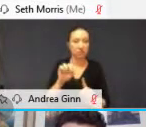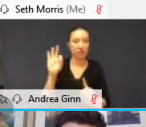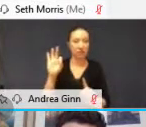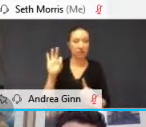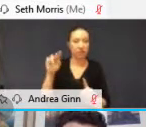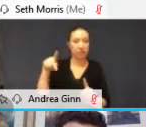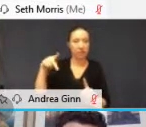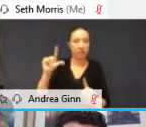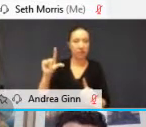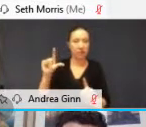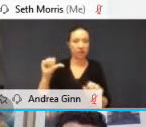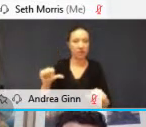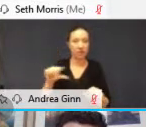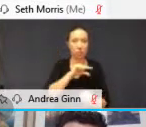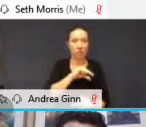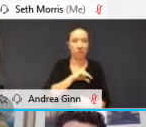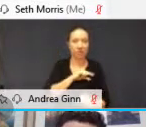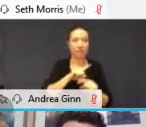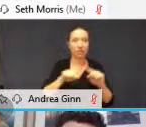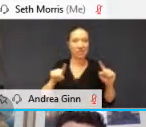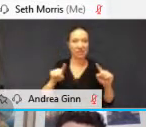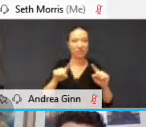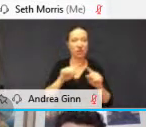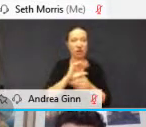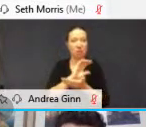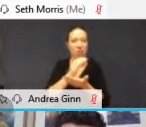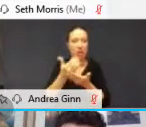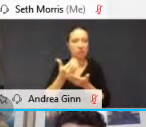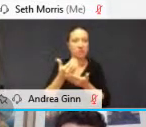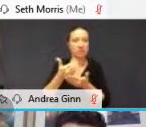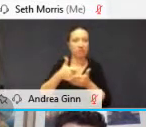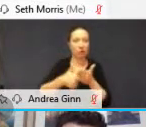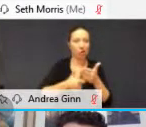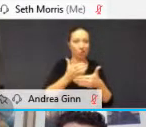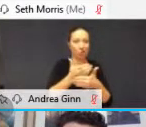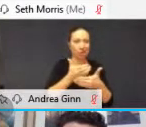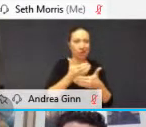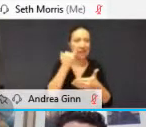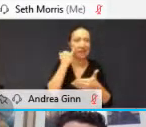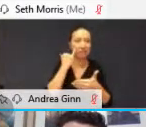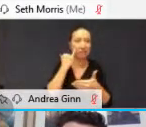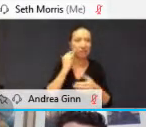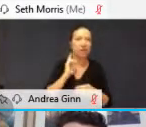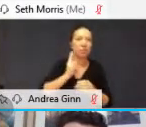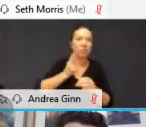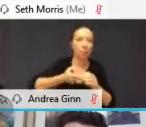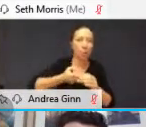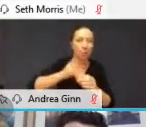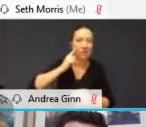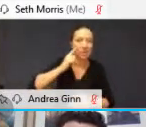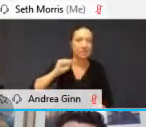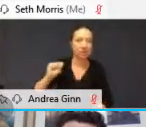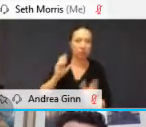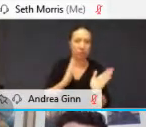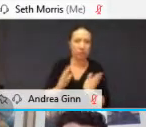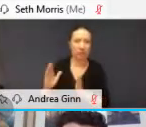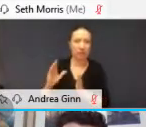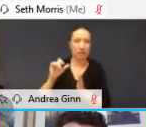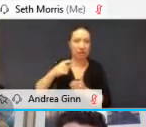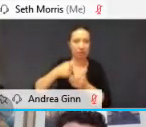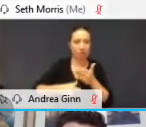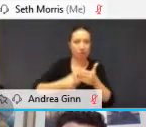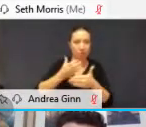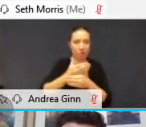sharing reductions based on their income if they enroll in a silver plan. And those cost sharing reductions will help lower